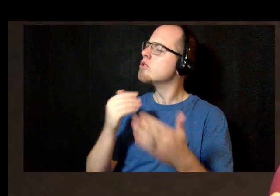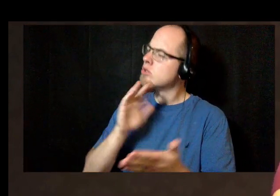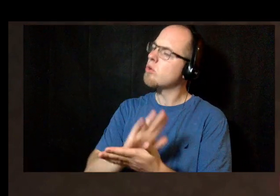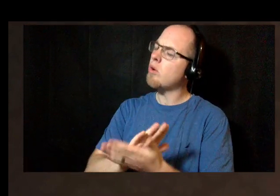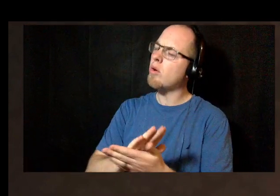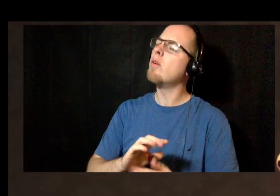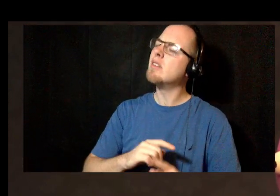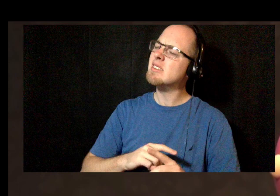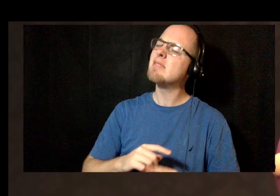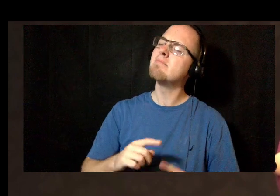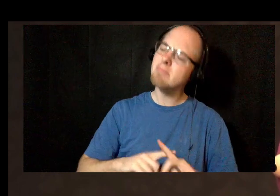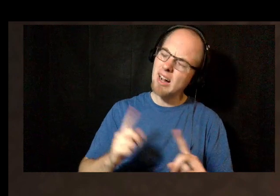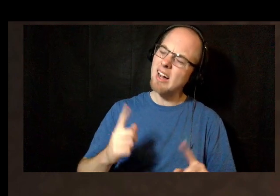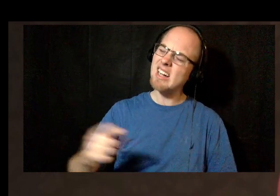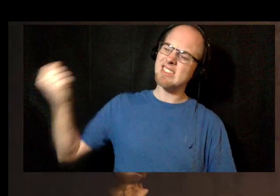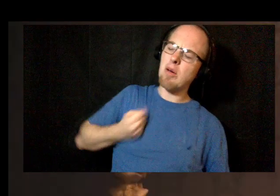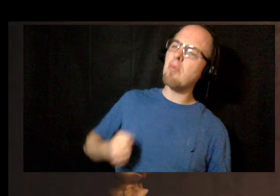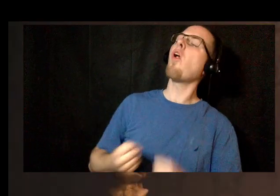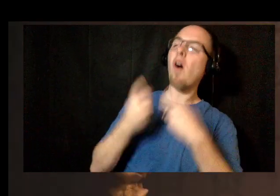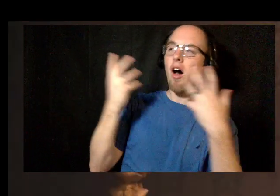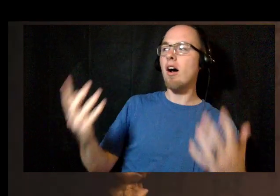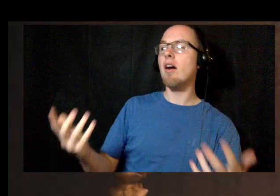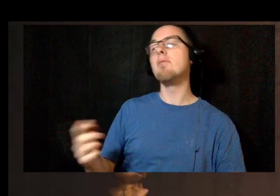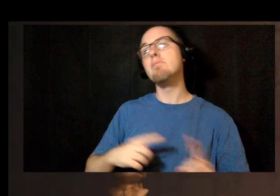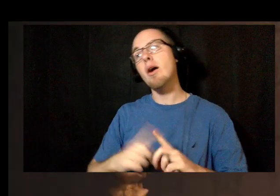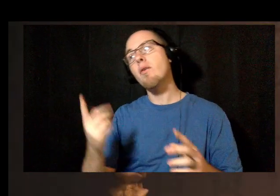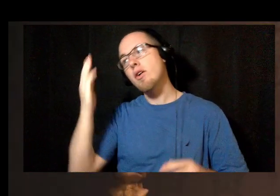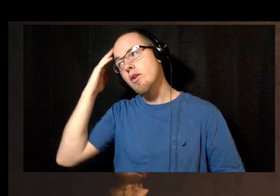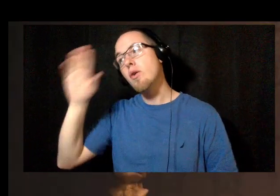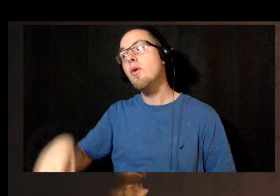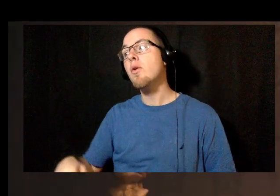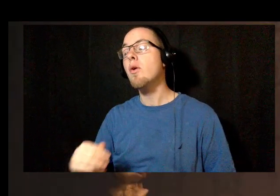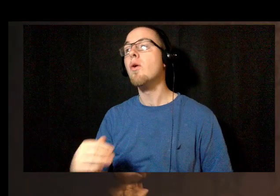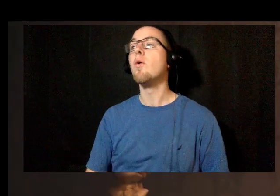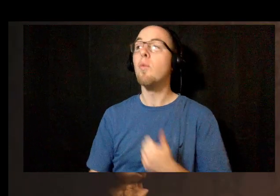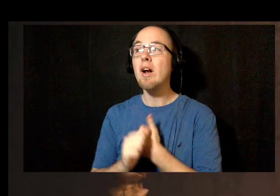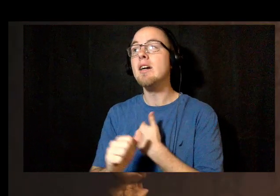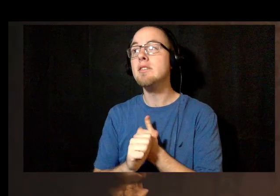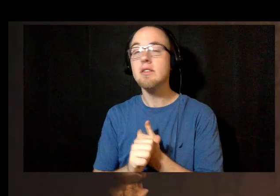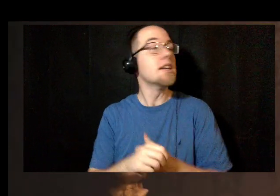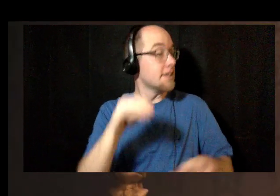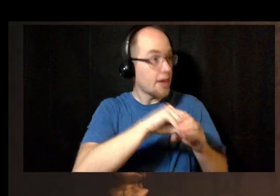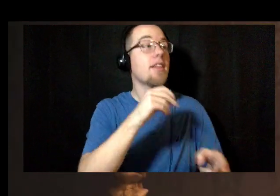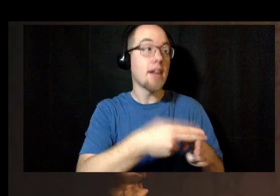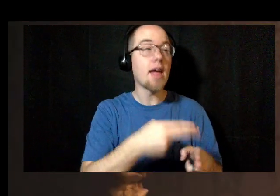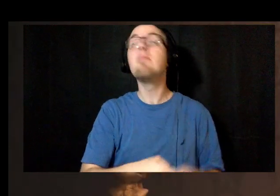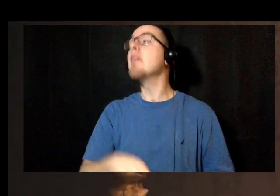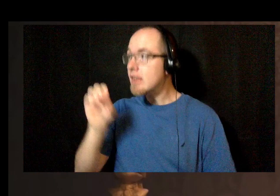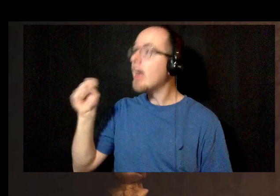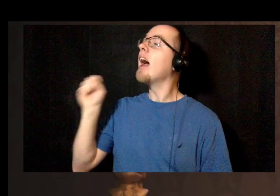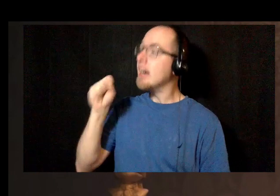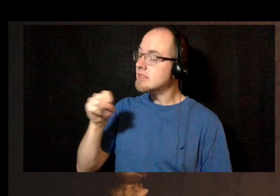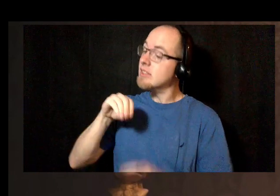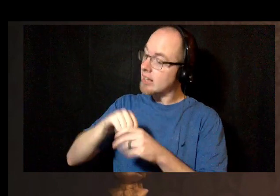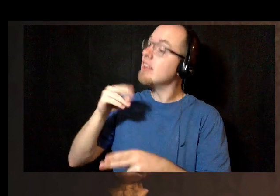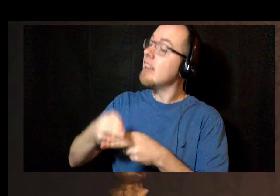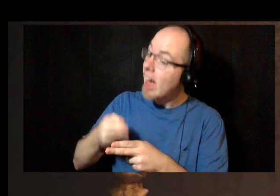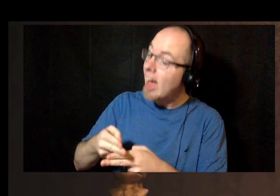you know, we knew the risks. Because it was in the name. Because it was in the name! mine, yeah.